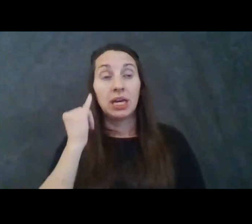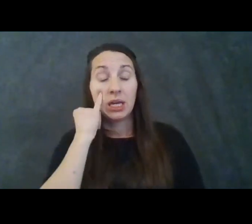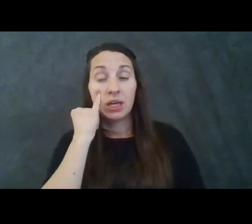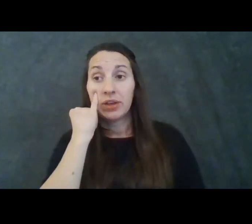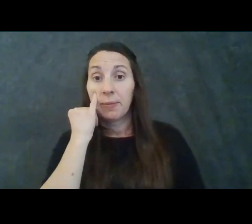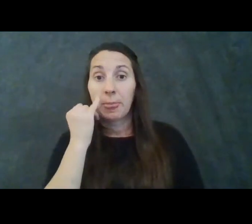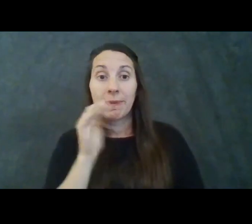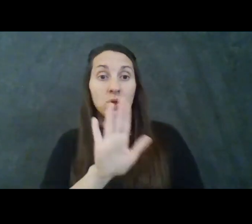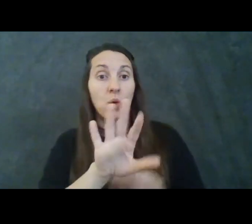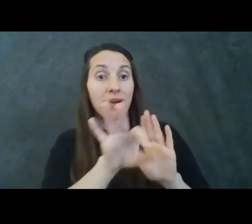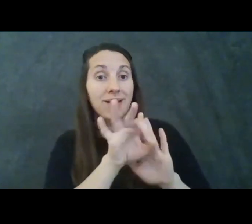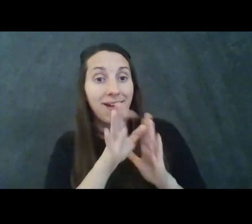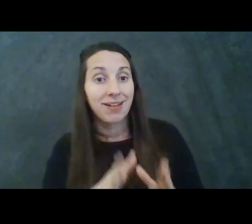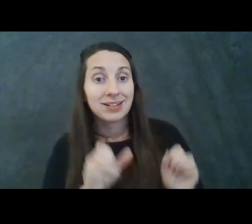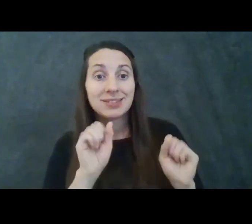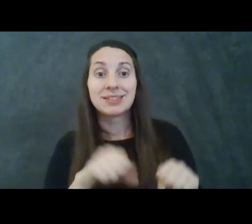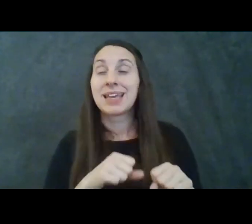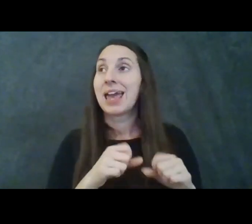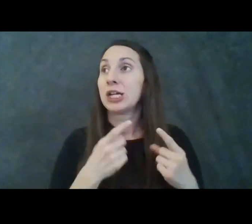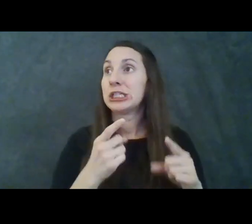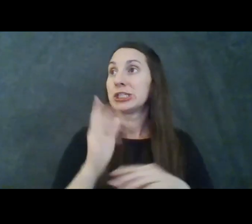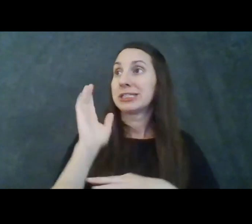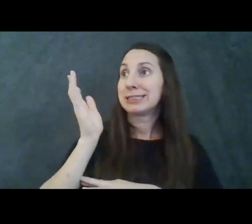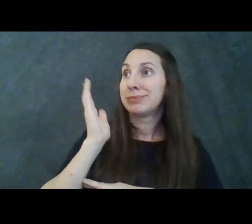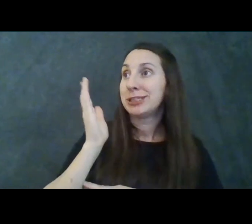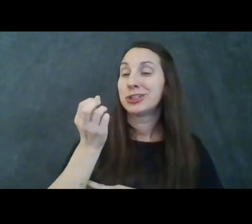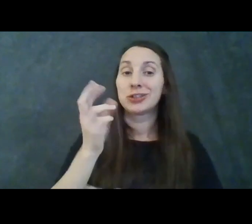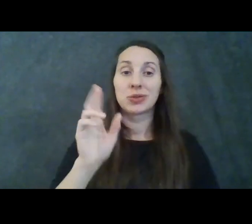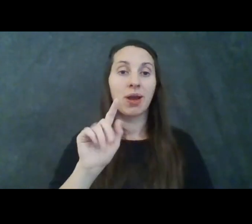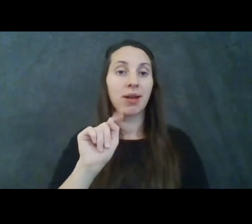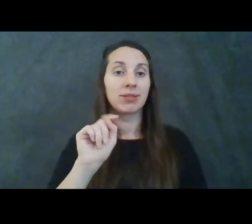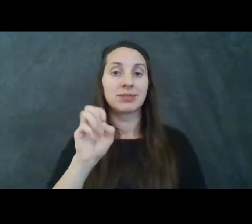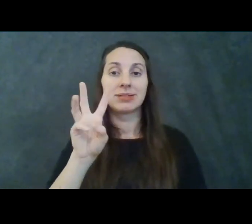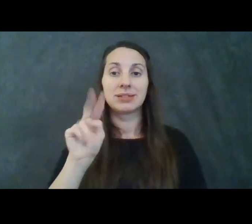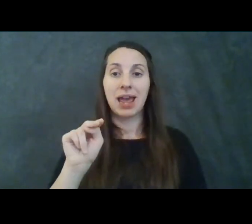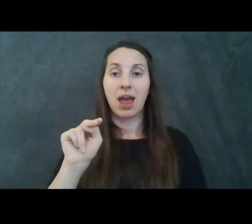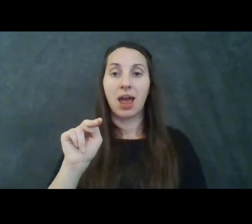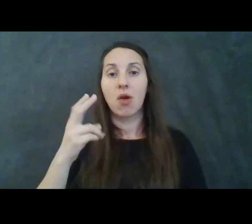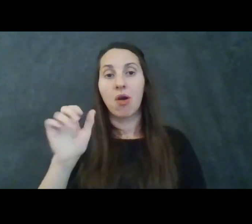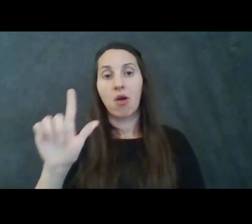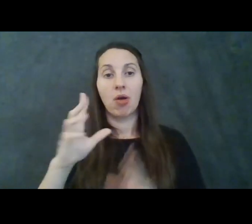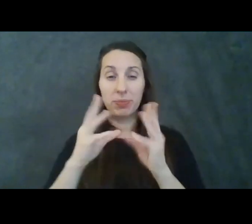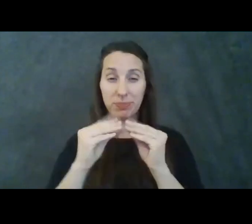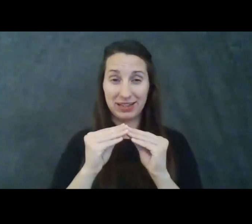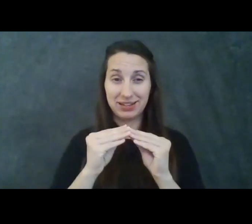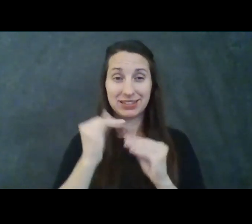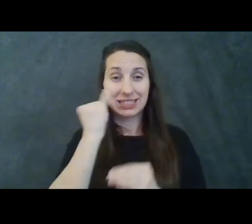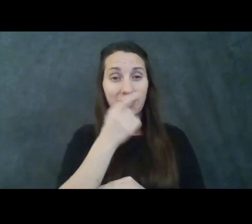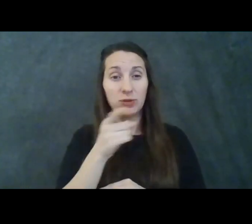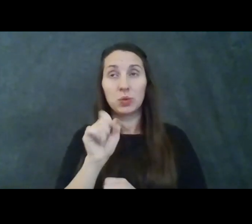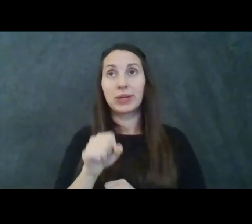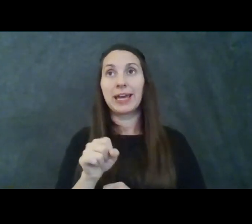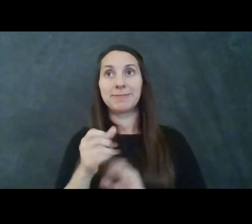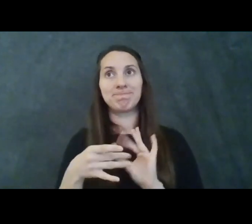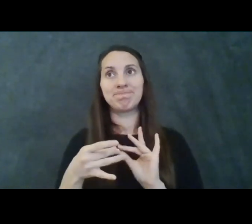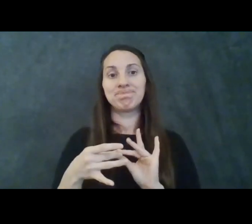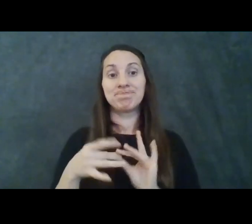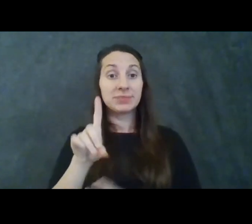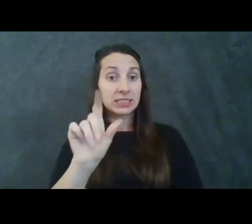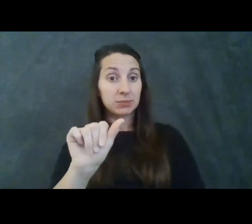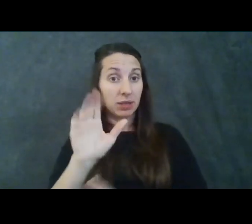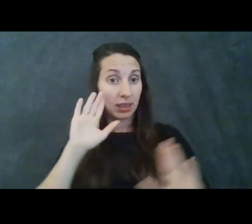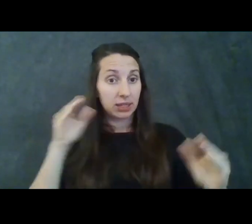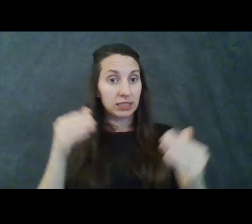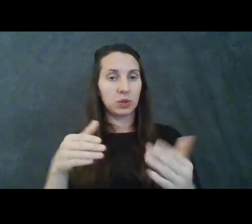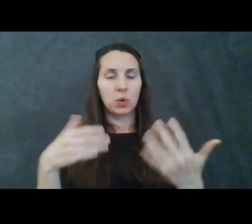speeches, town hall meetings, to really talk about disability issues, you will benefit. One of the things we've learned from previous polling we've done is